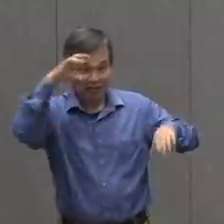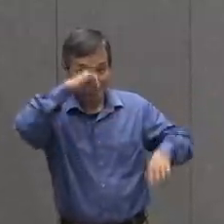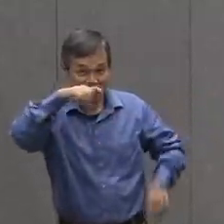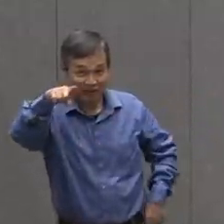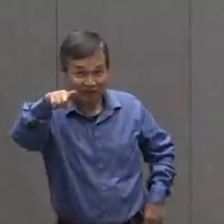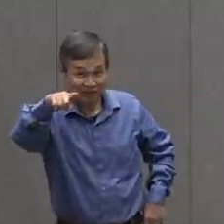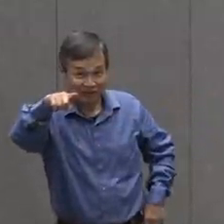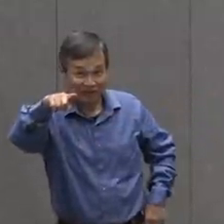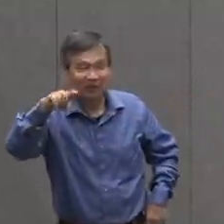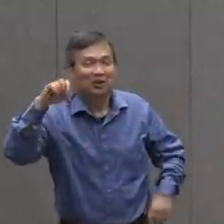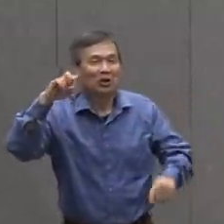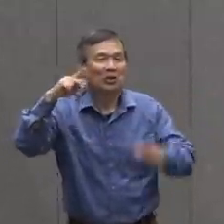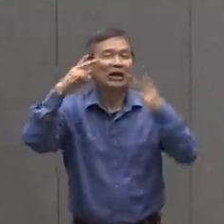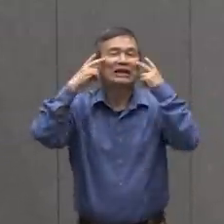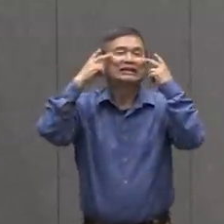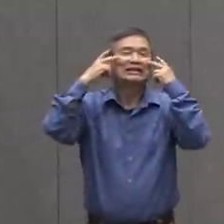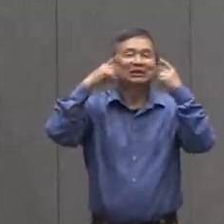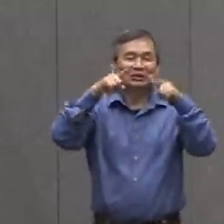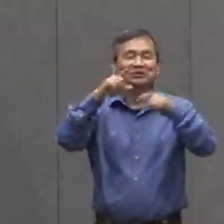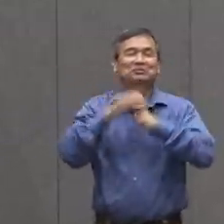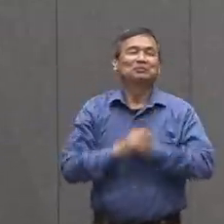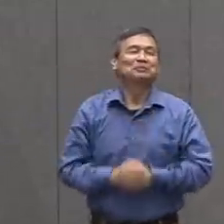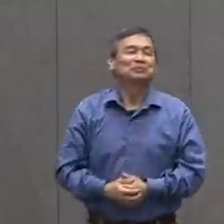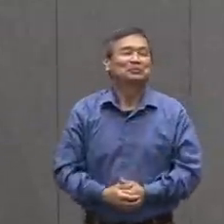Let's see if our guesses are correct.